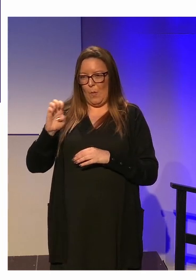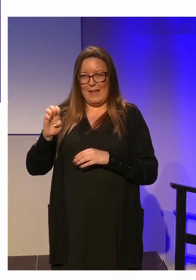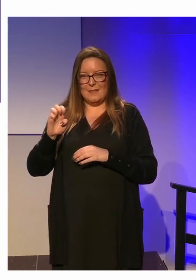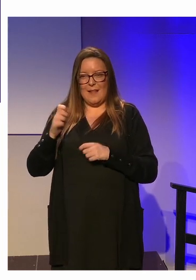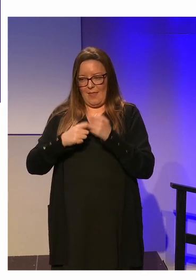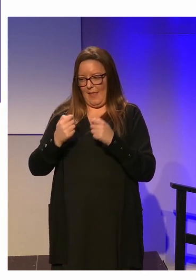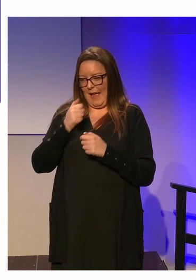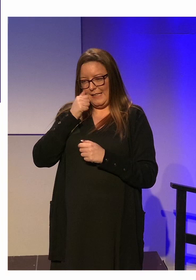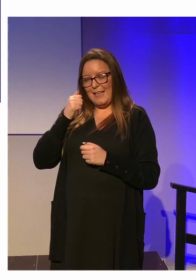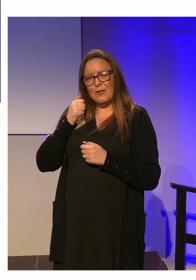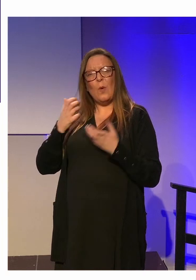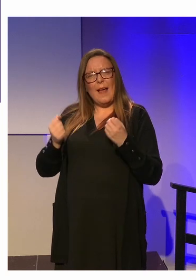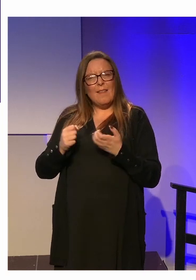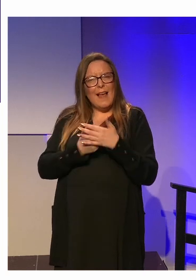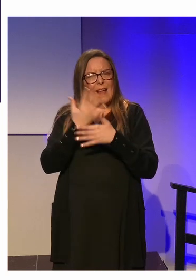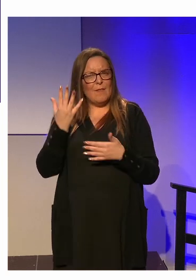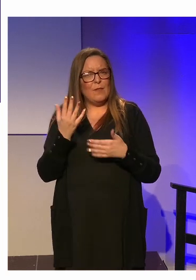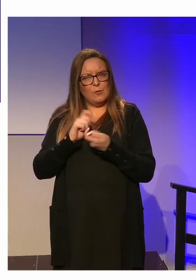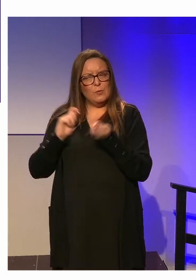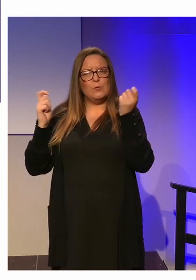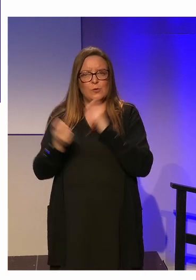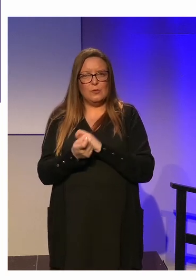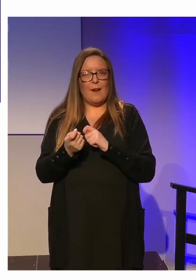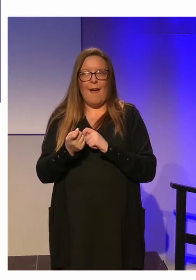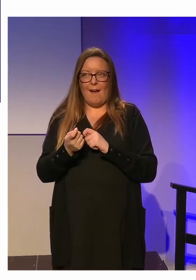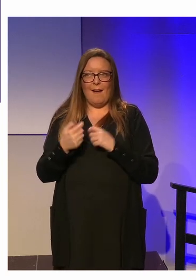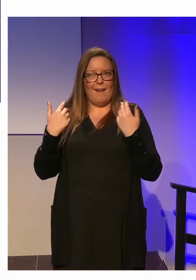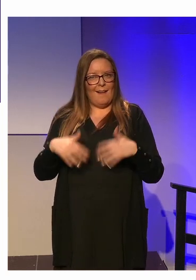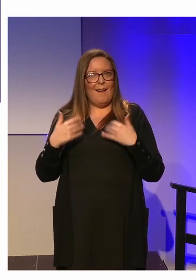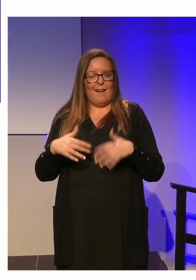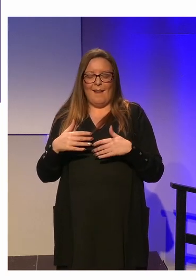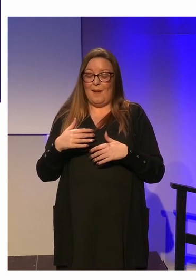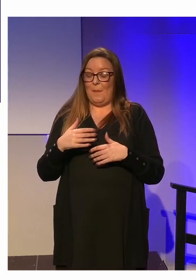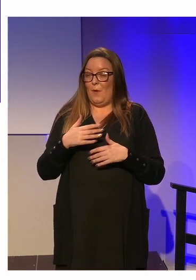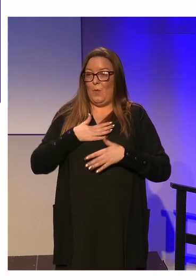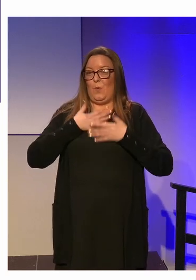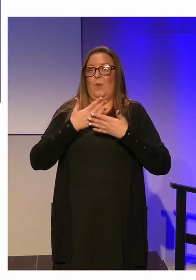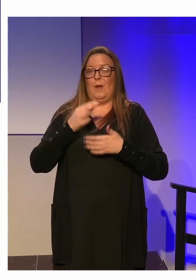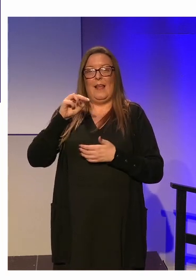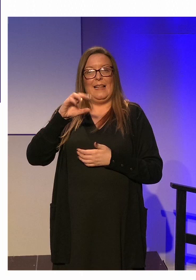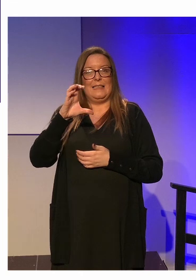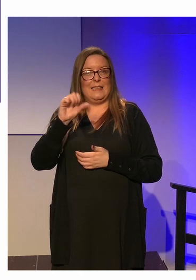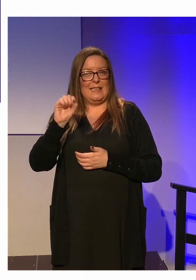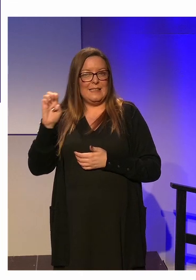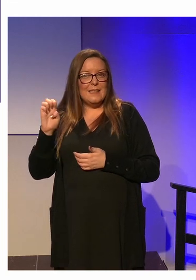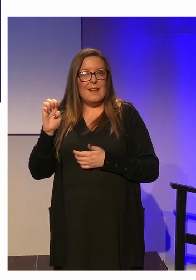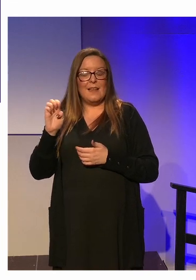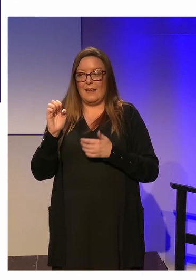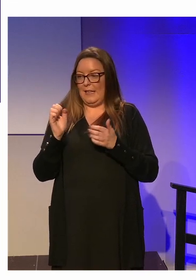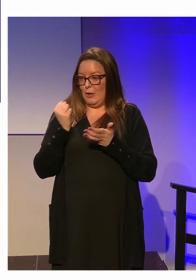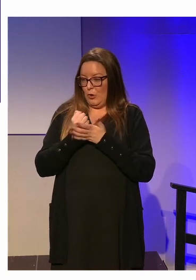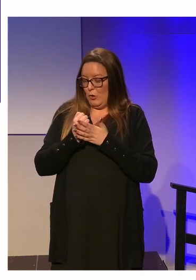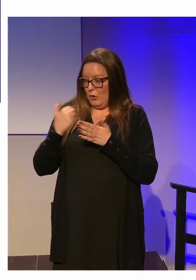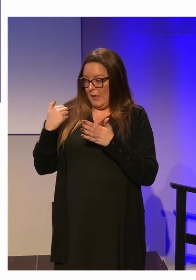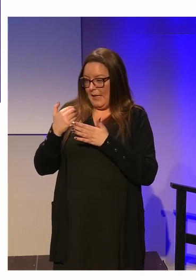an evolution, and it's so exciting to hear about. I've been so impressed with the National Council being able to look at the study this morning and